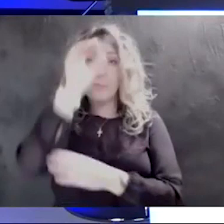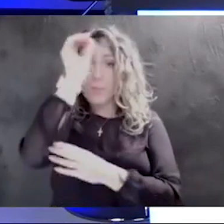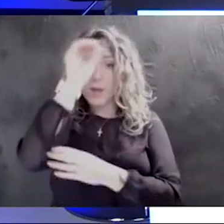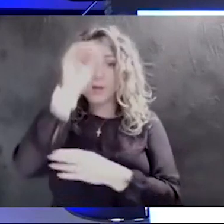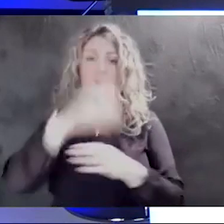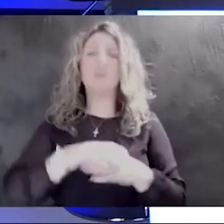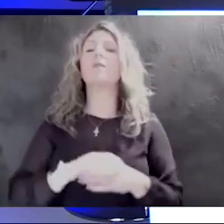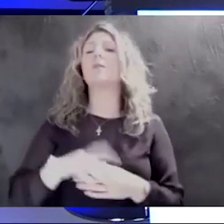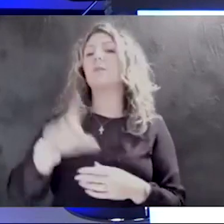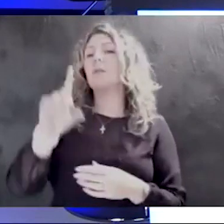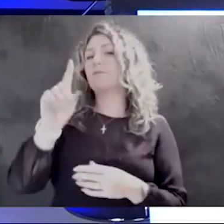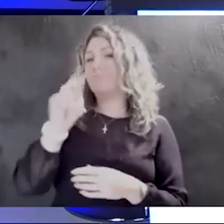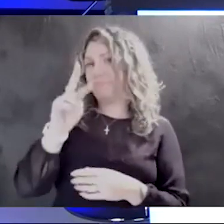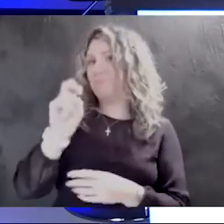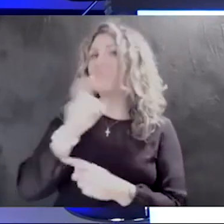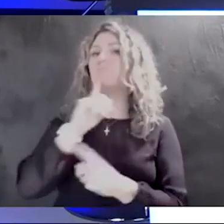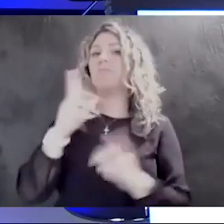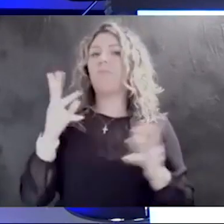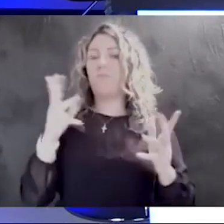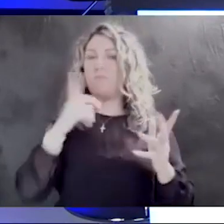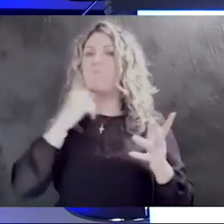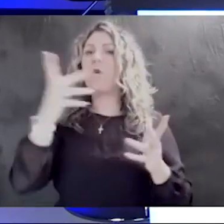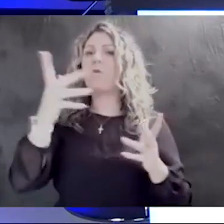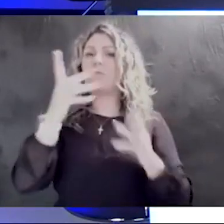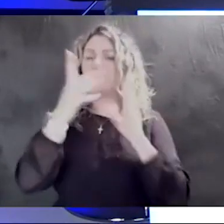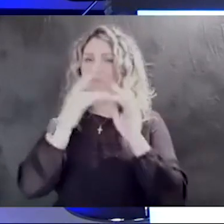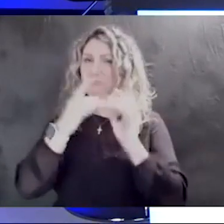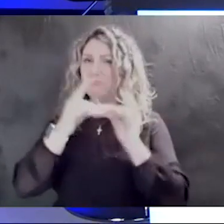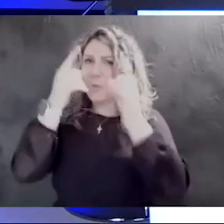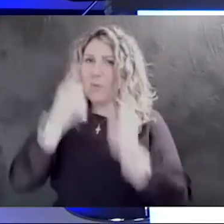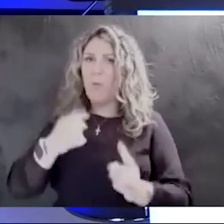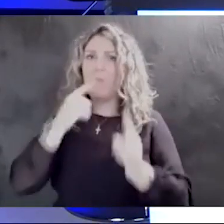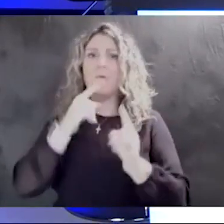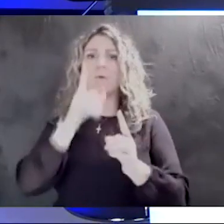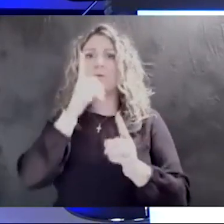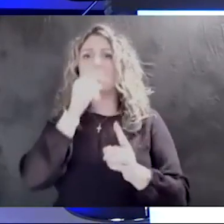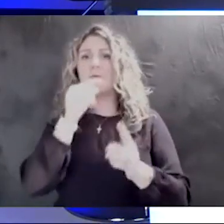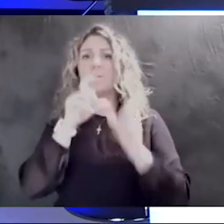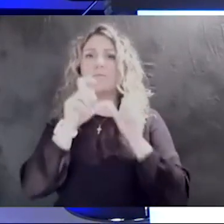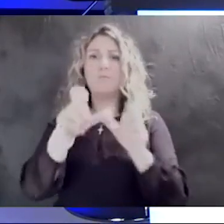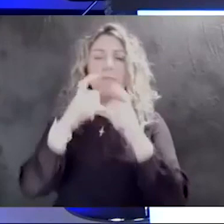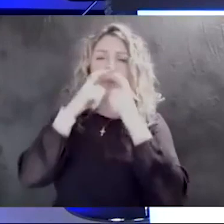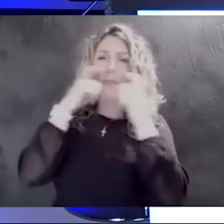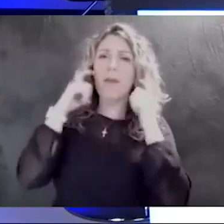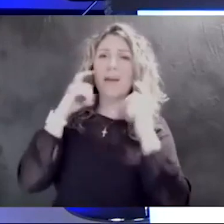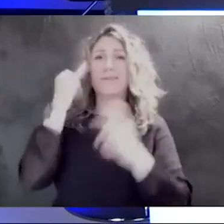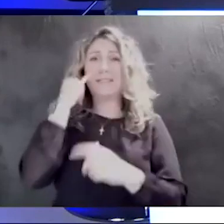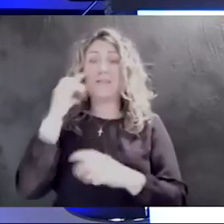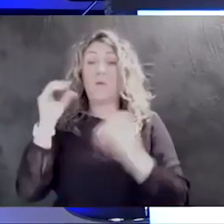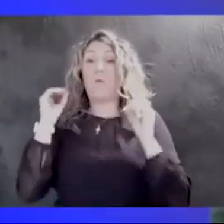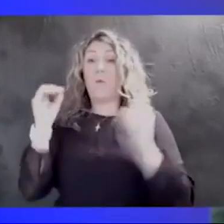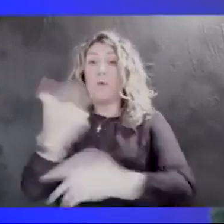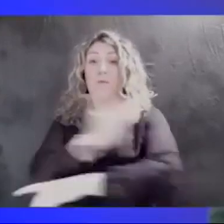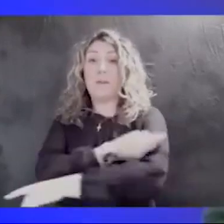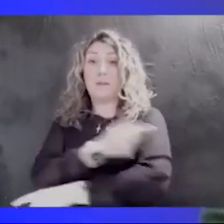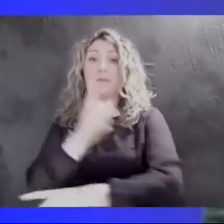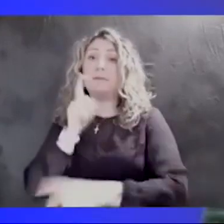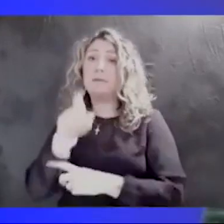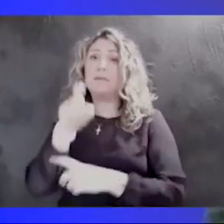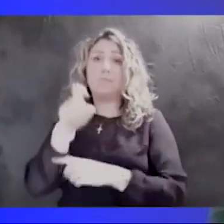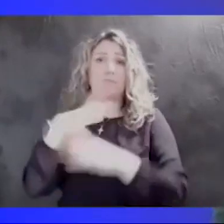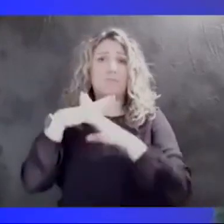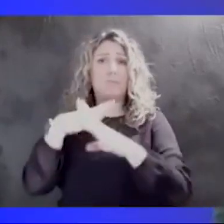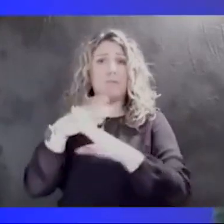points in regards to who should continue to mask, and that has always been, if you're unvaccinated, you really do need to protect yourself and